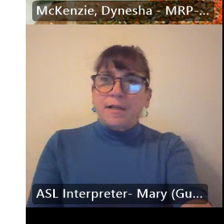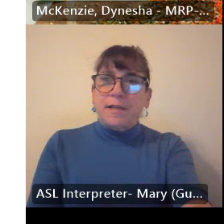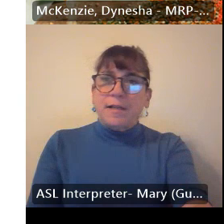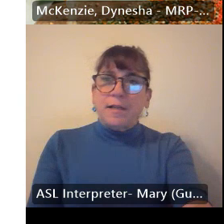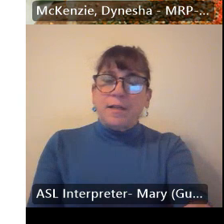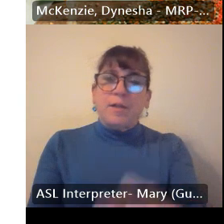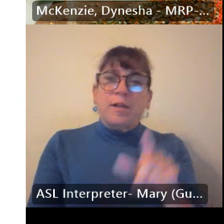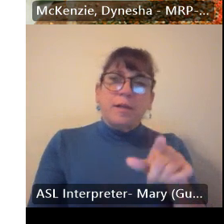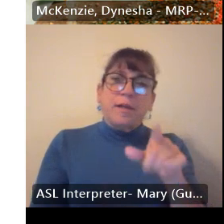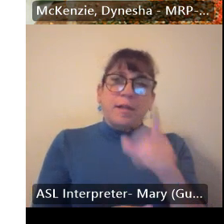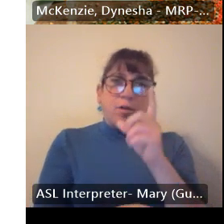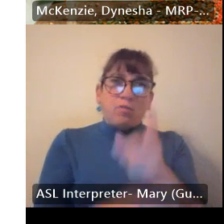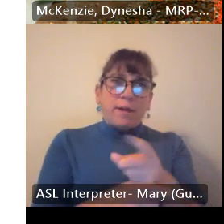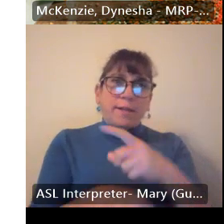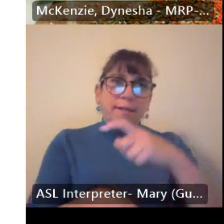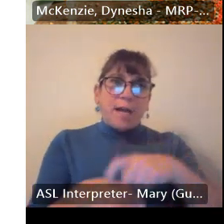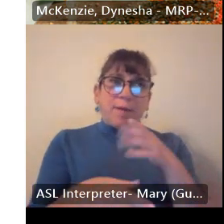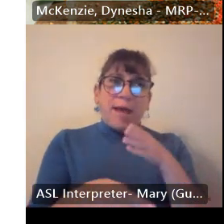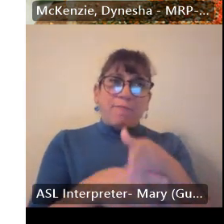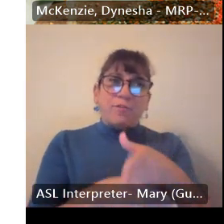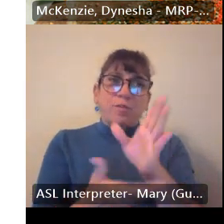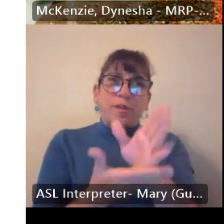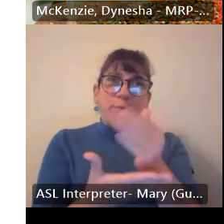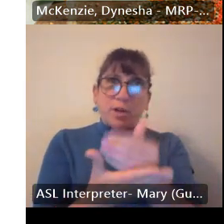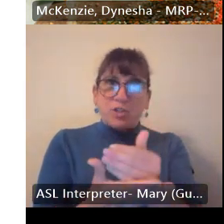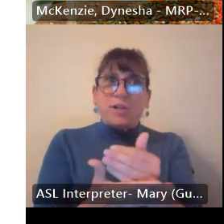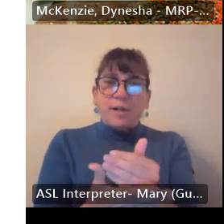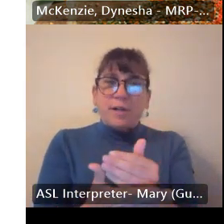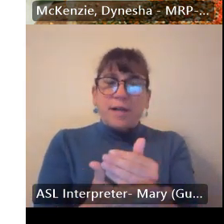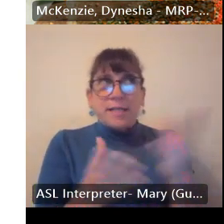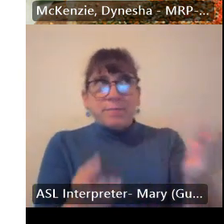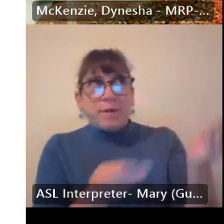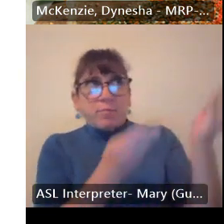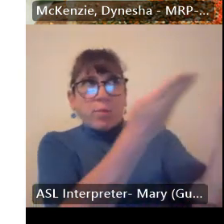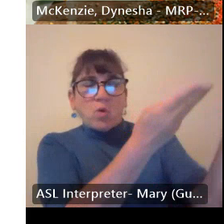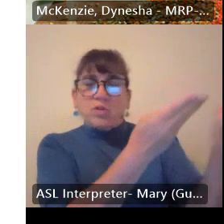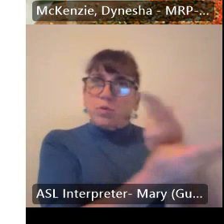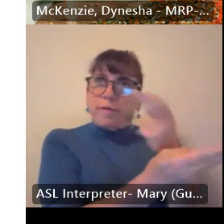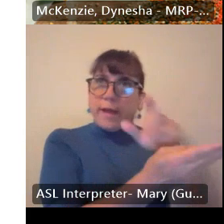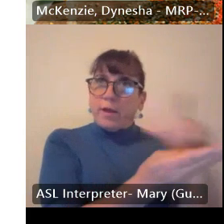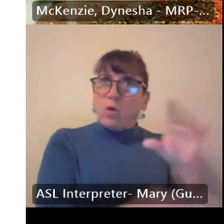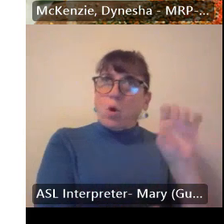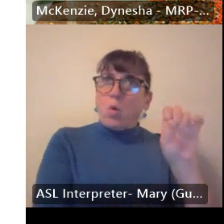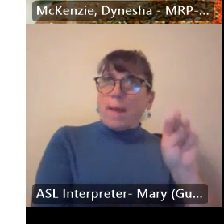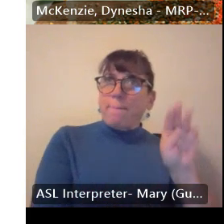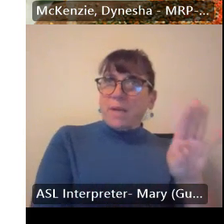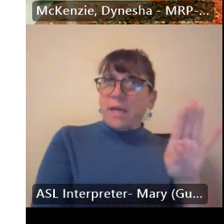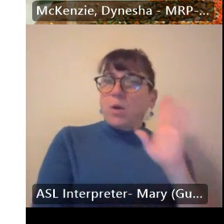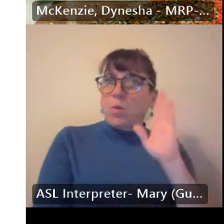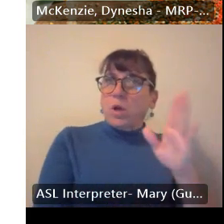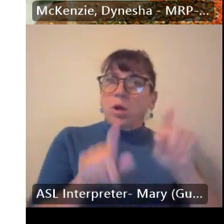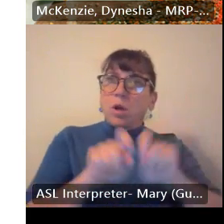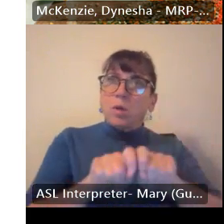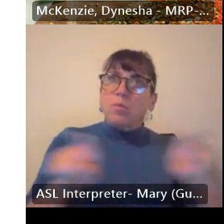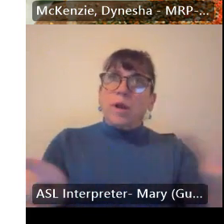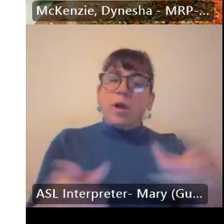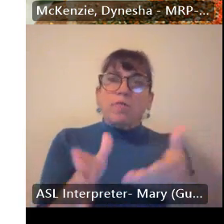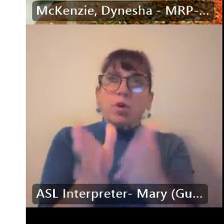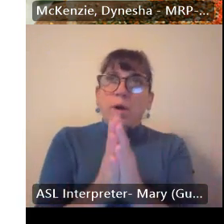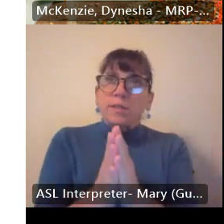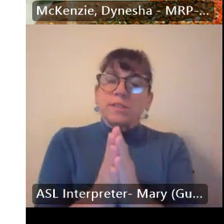this is the right time. Right after the budget has gone up to the Hill, OMB will generally put out a request